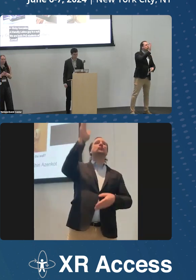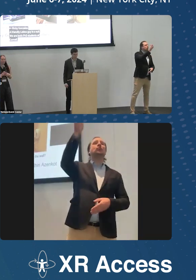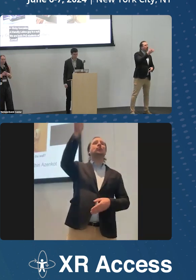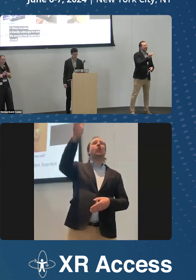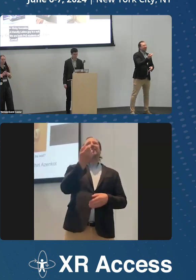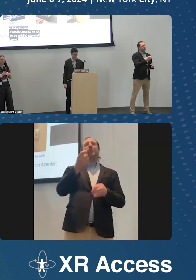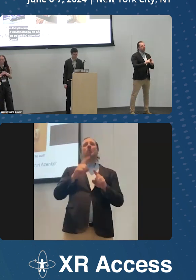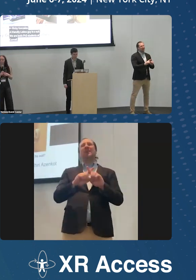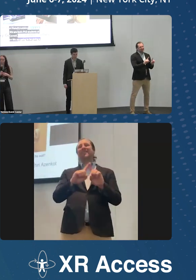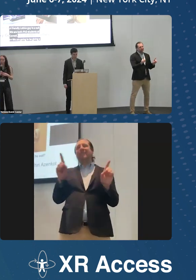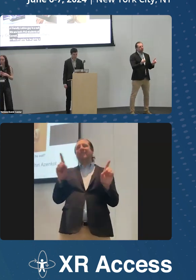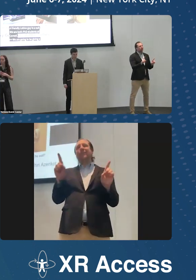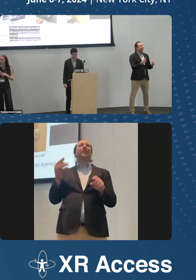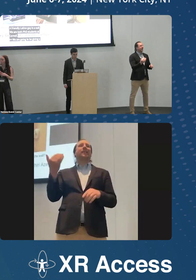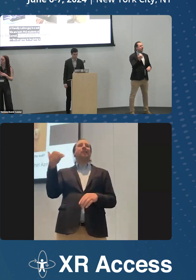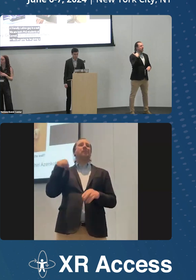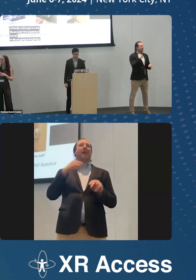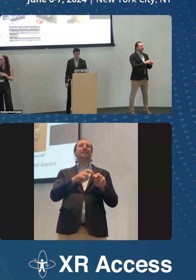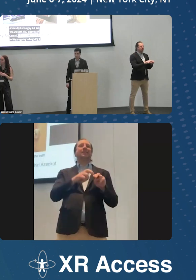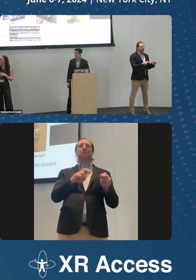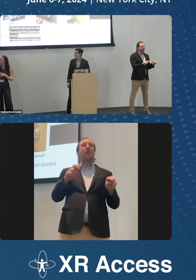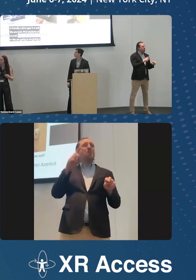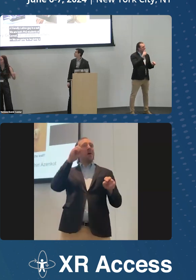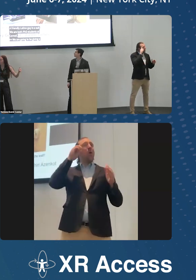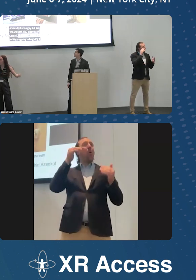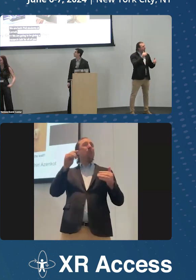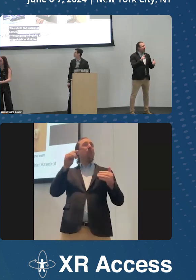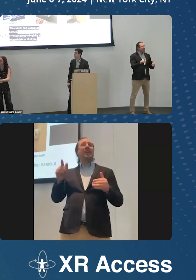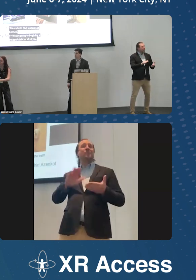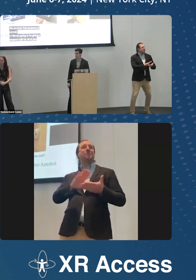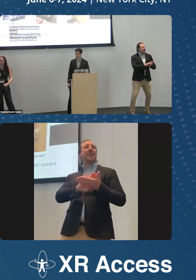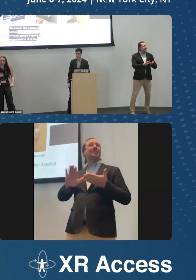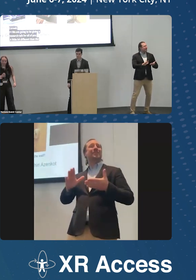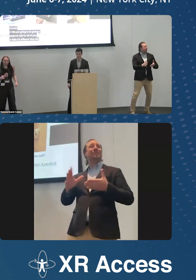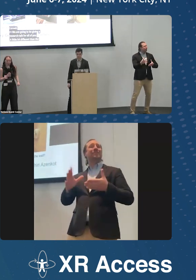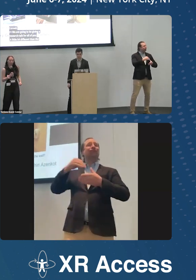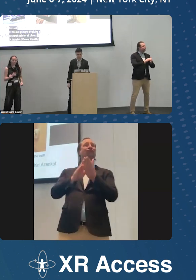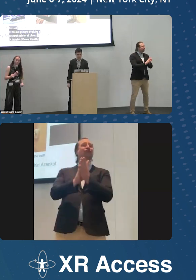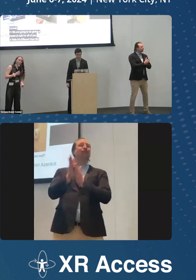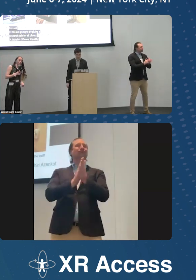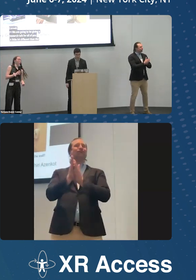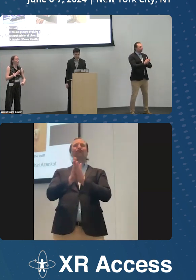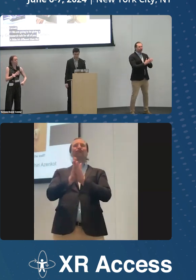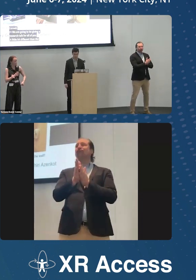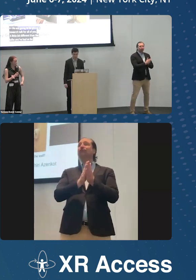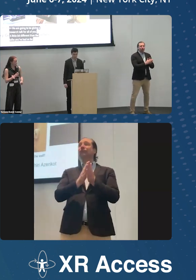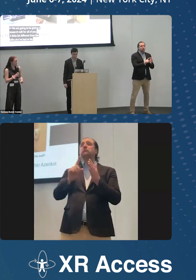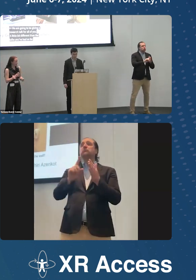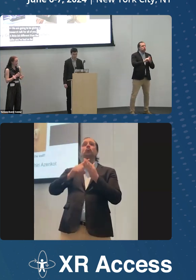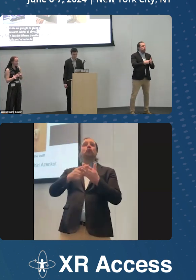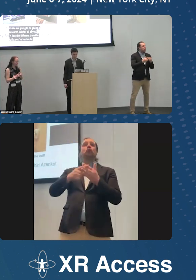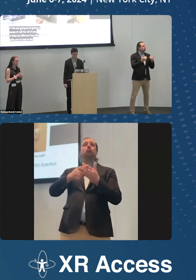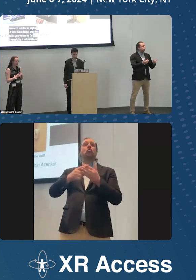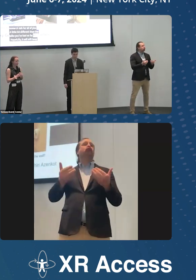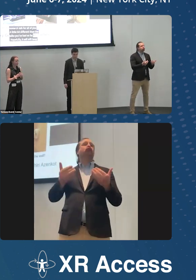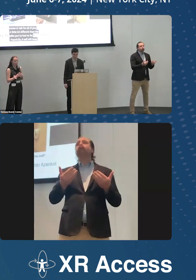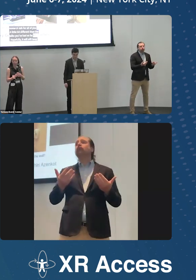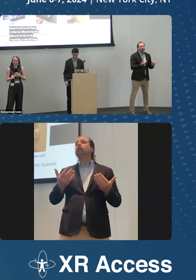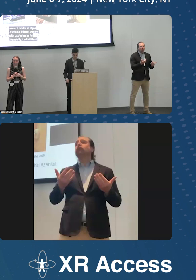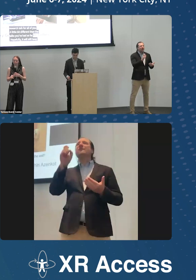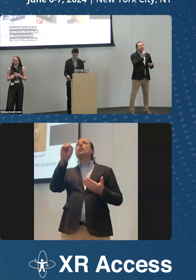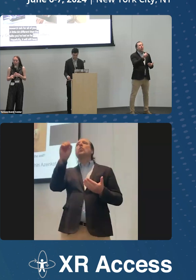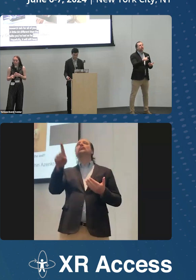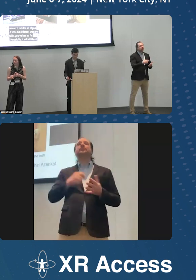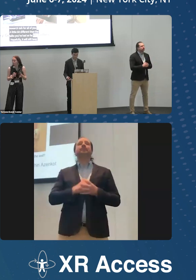than the talks that you guys have had so far, though hopefully it'll still keep you nice and engaged. To begin with this, I'd like to ask a